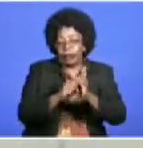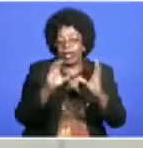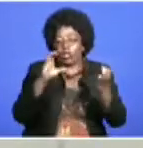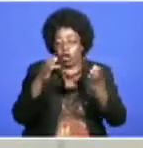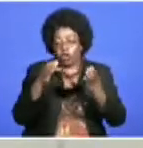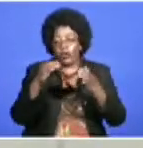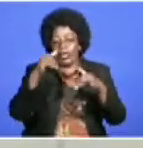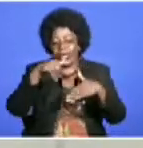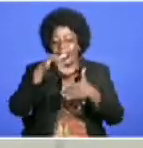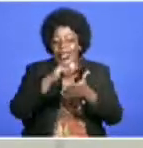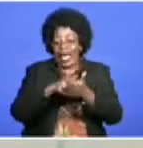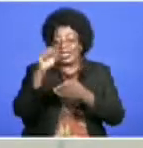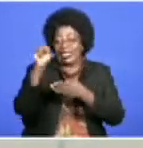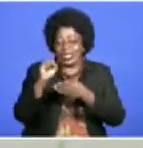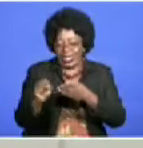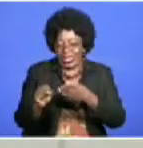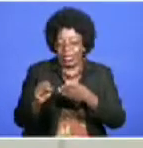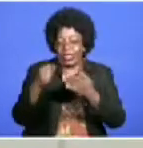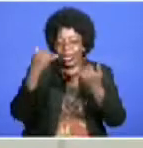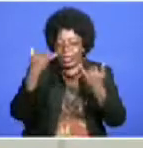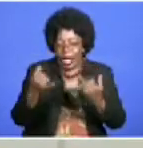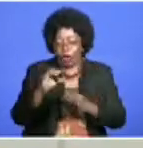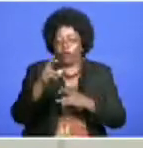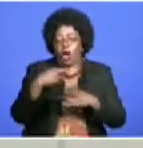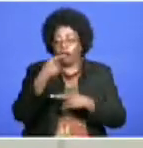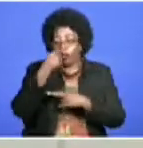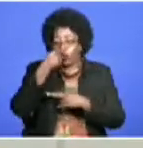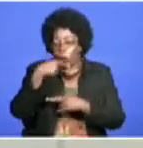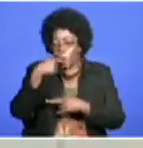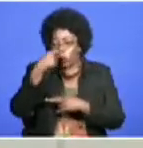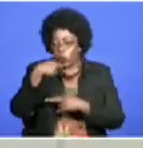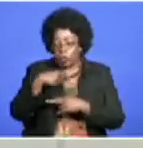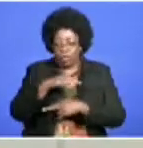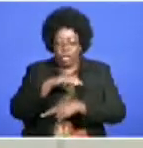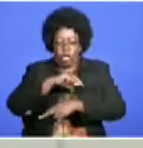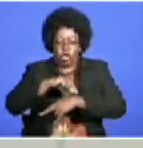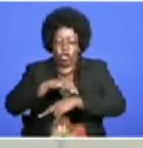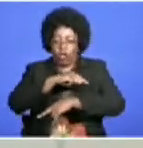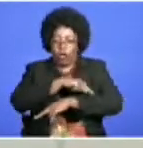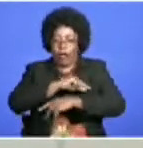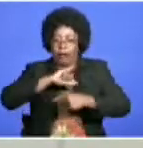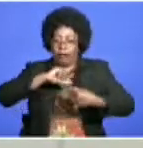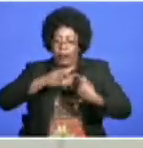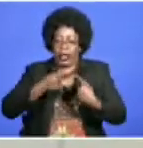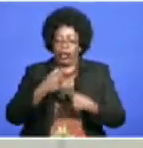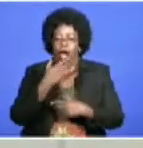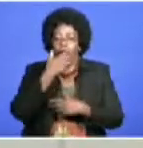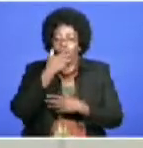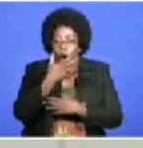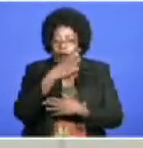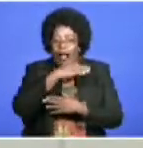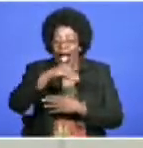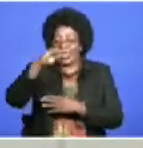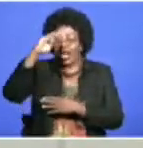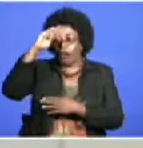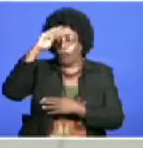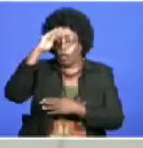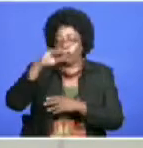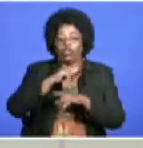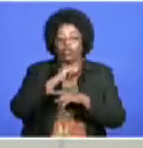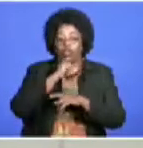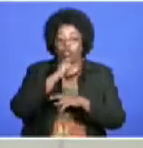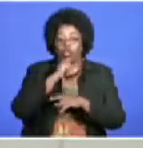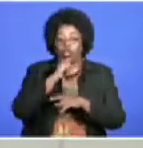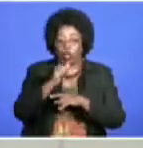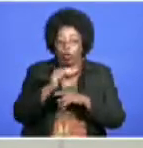flu and cold season. If you are having runny nose, joint pain, cough, and fever, please do not